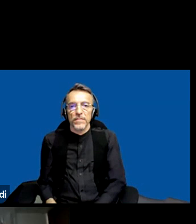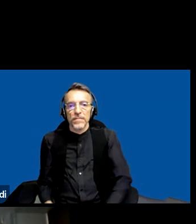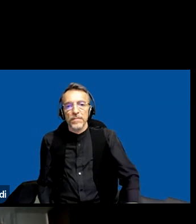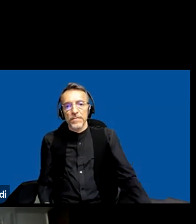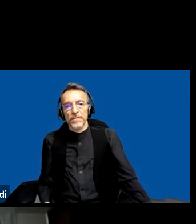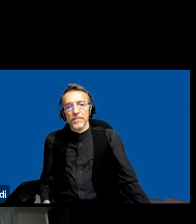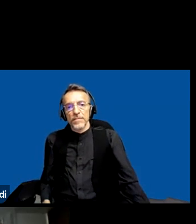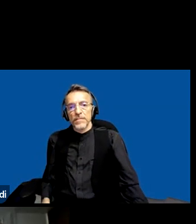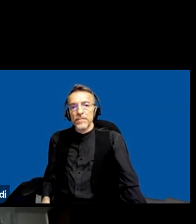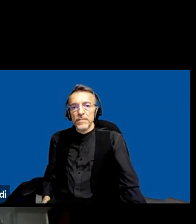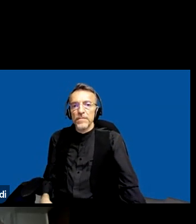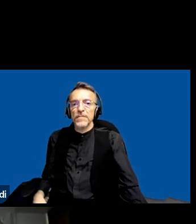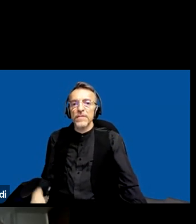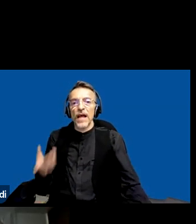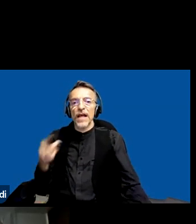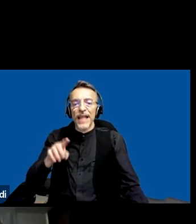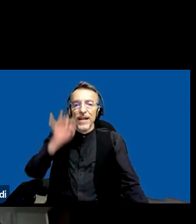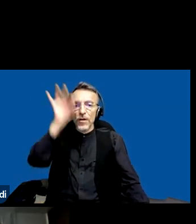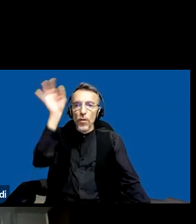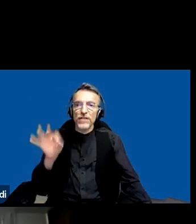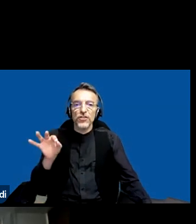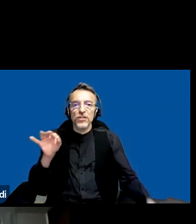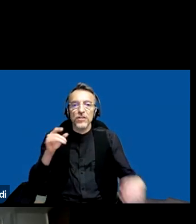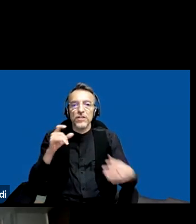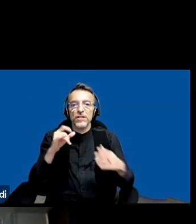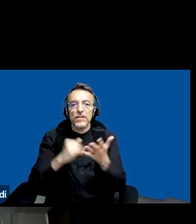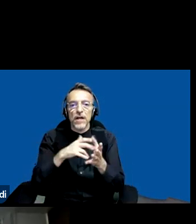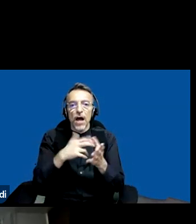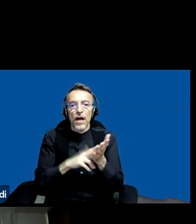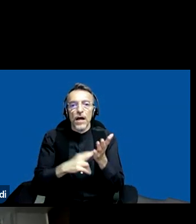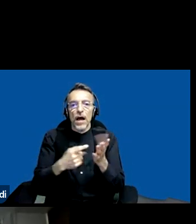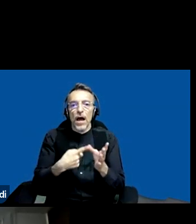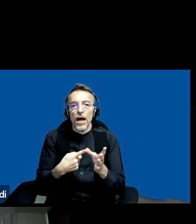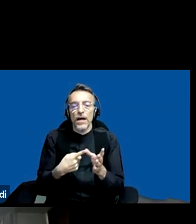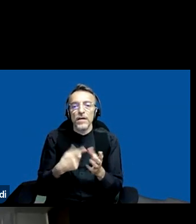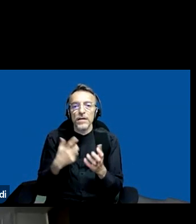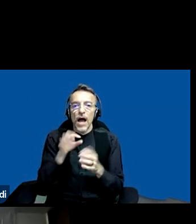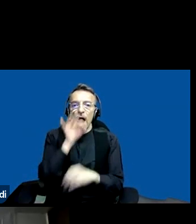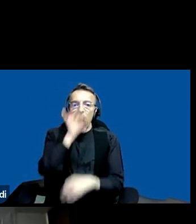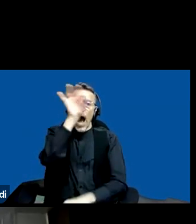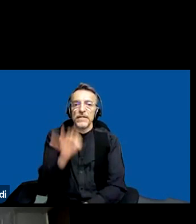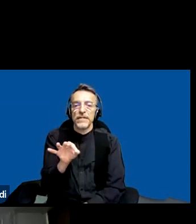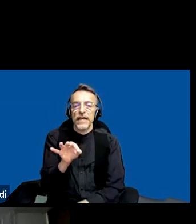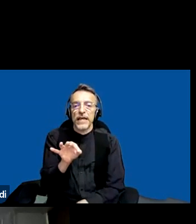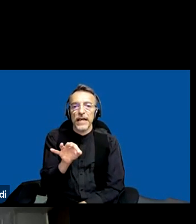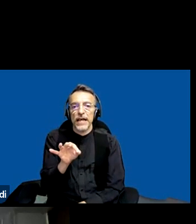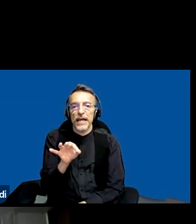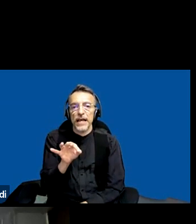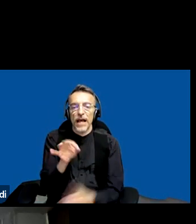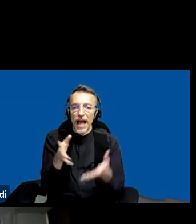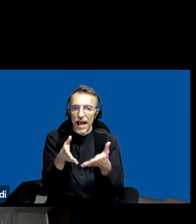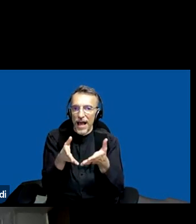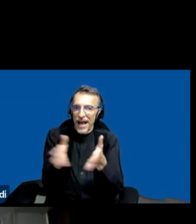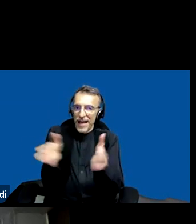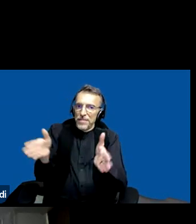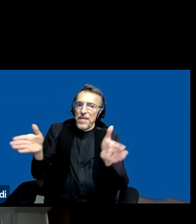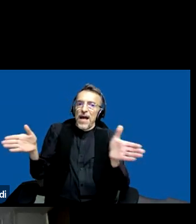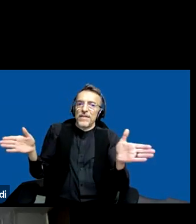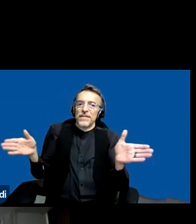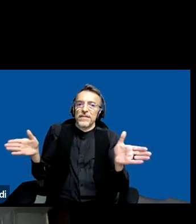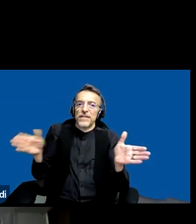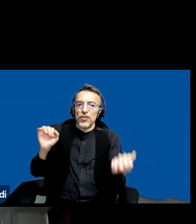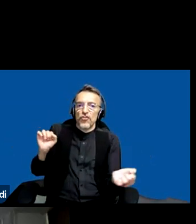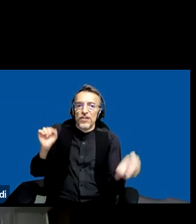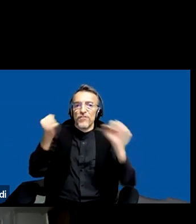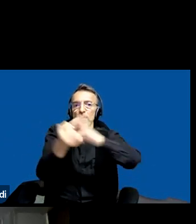Then a question from Sana Isa, asking please to expand on the concept of